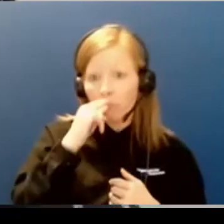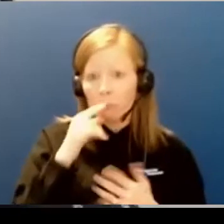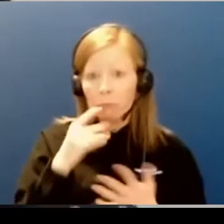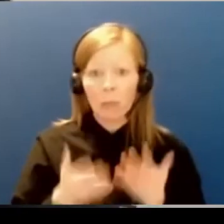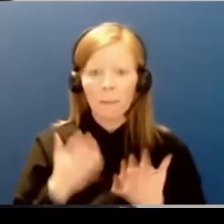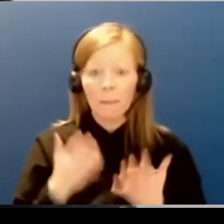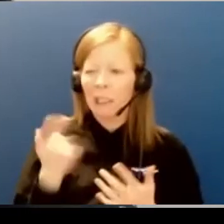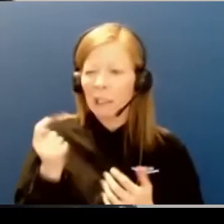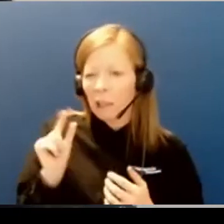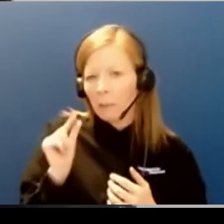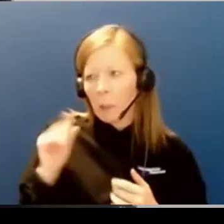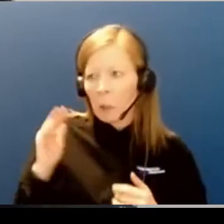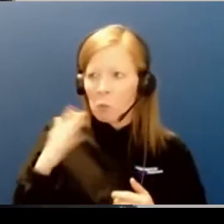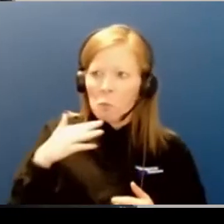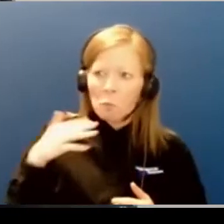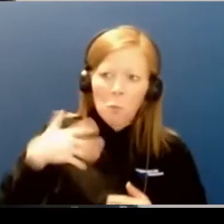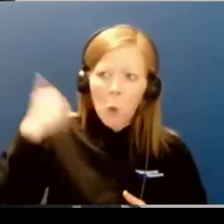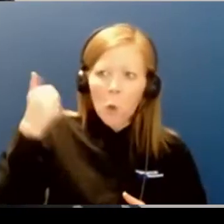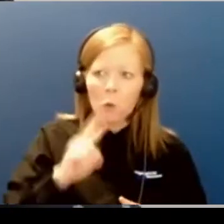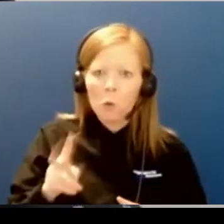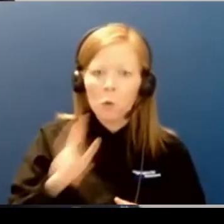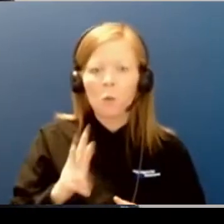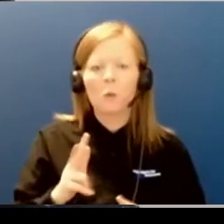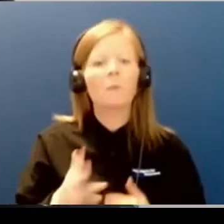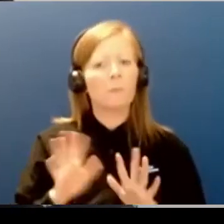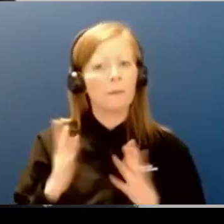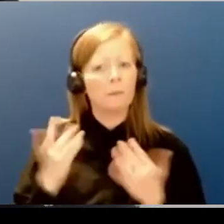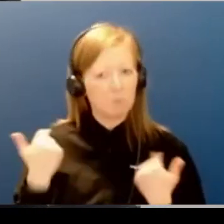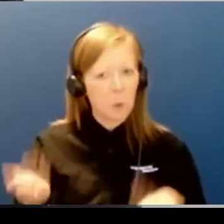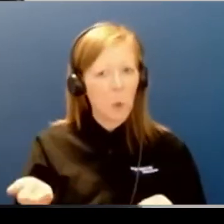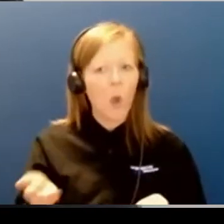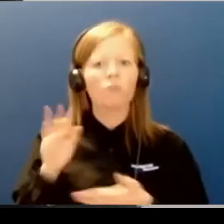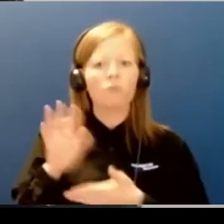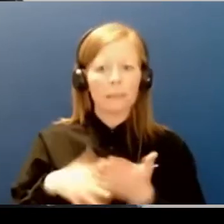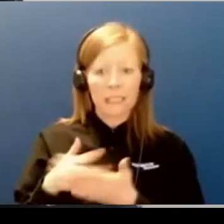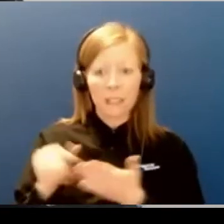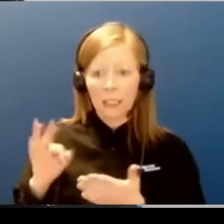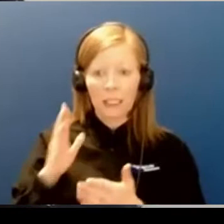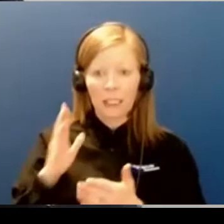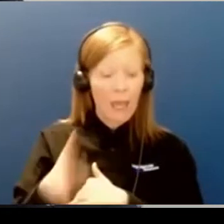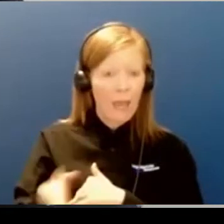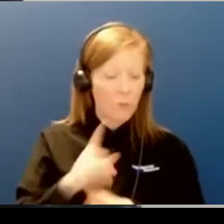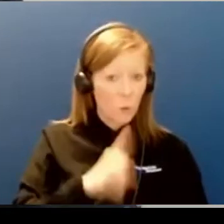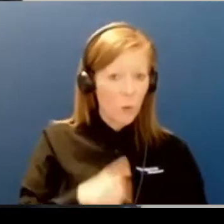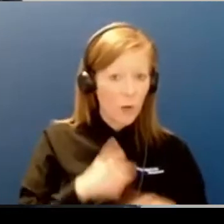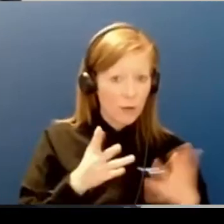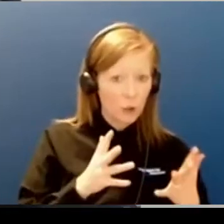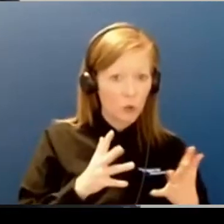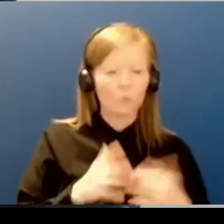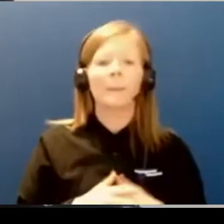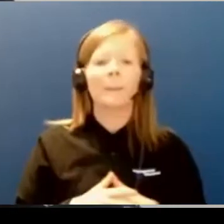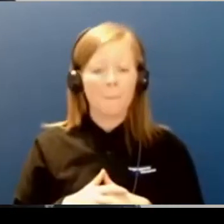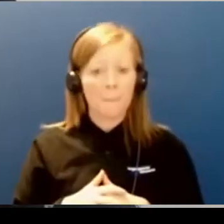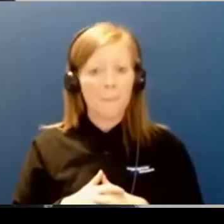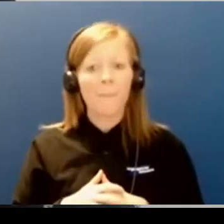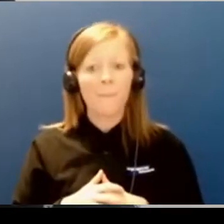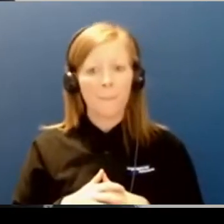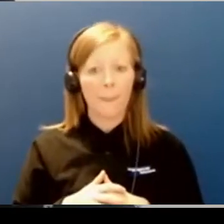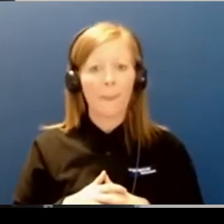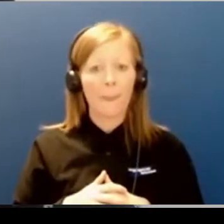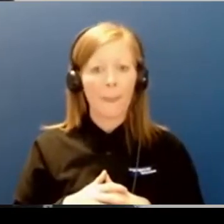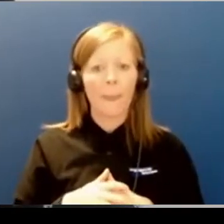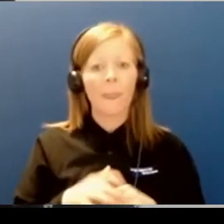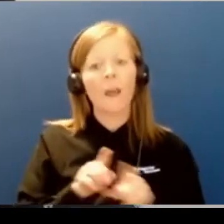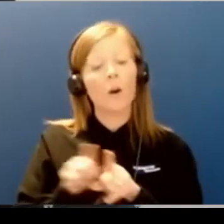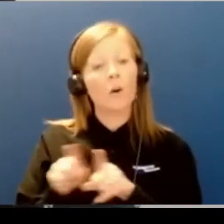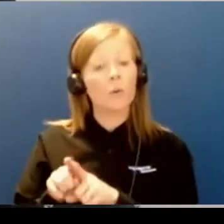just feel free to schedule your appointment if they're past the age of 1. And then in terms of